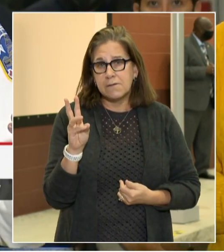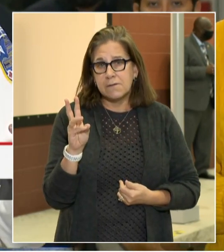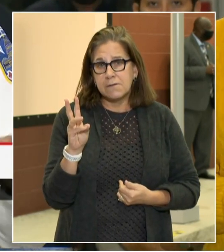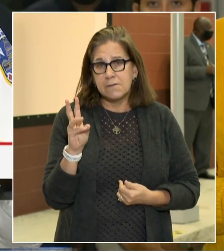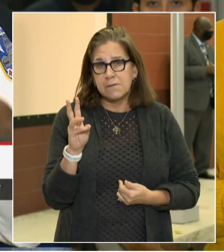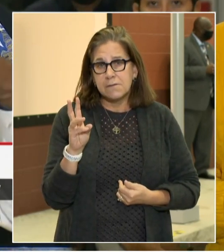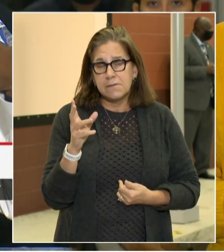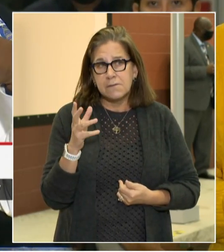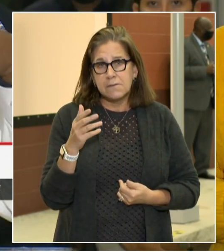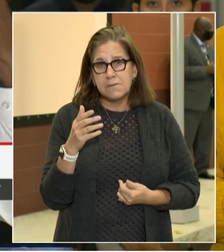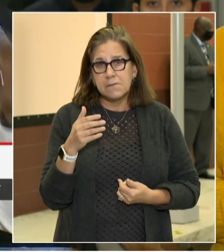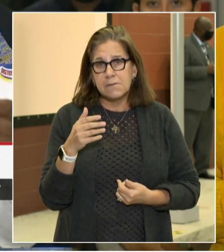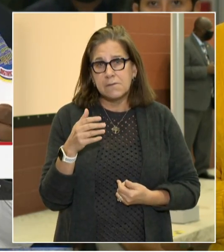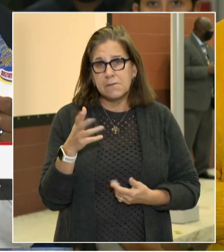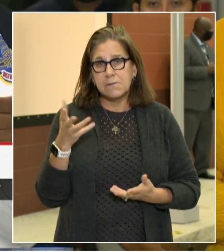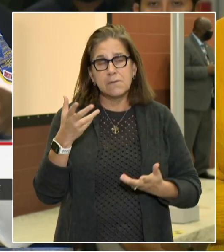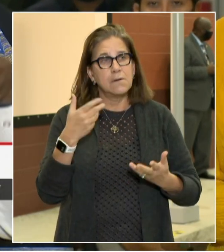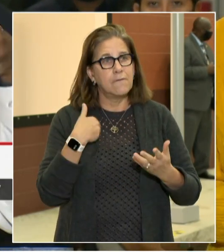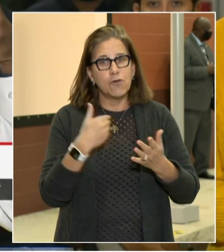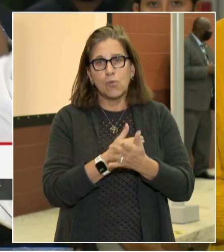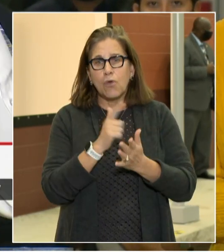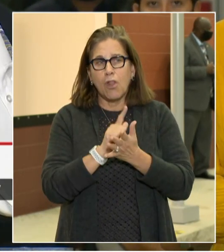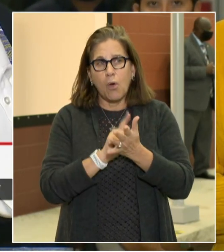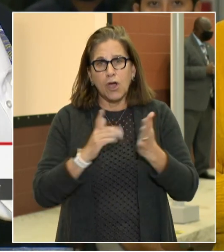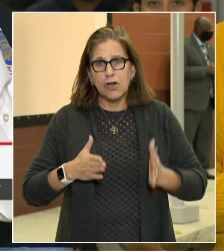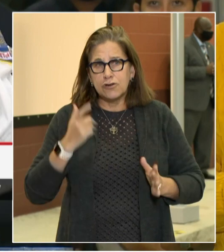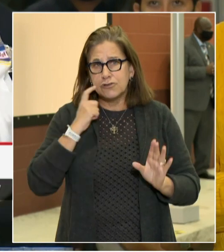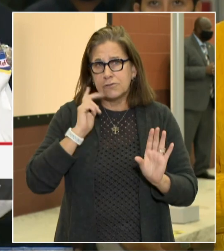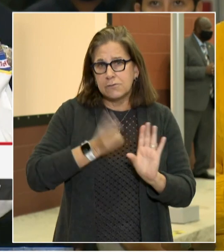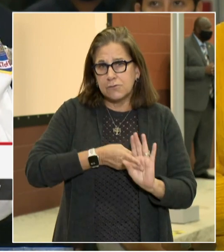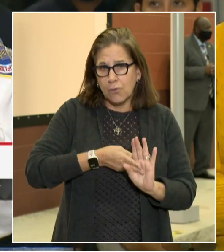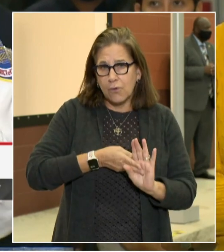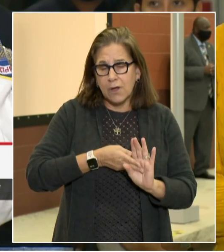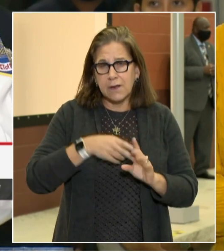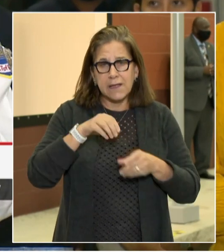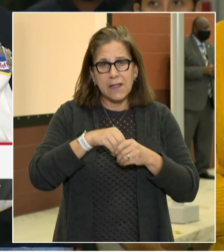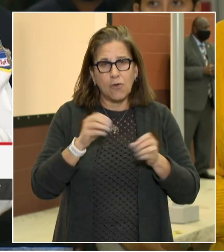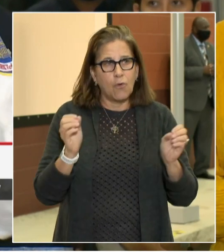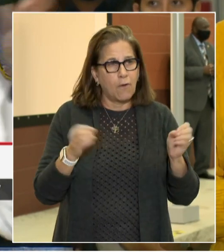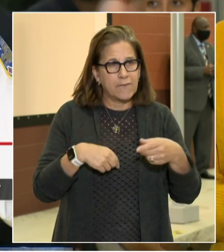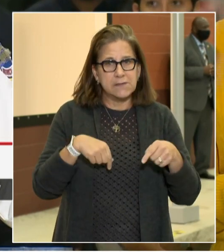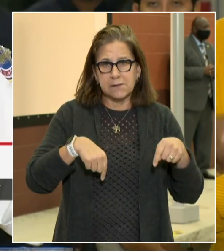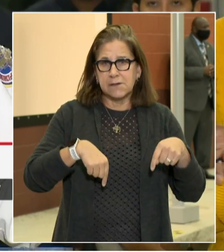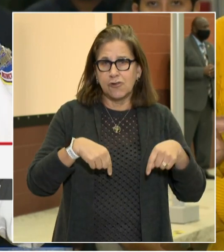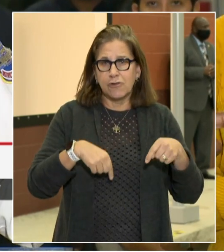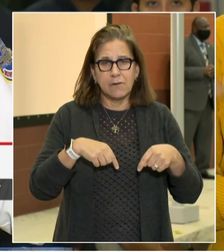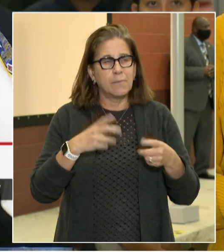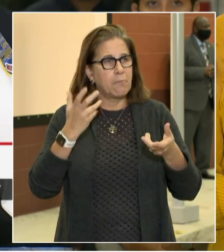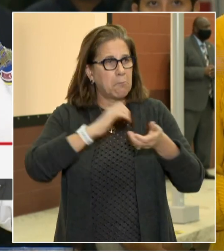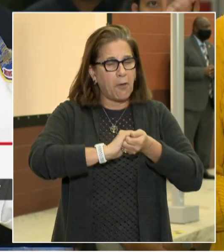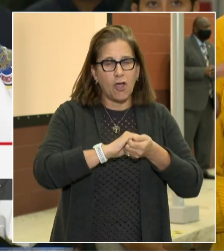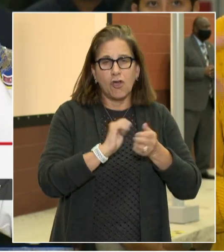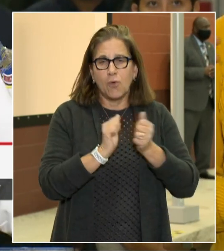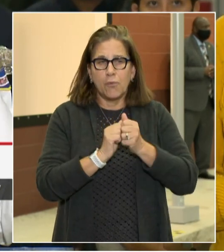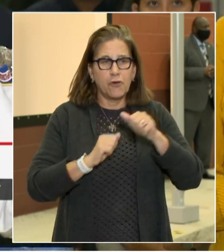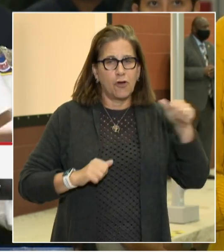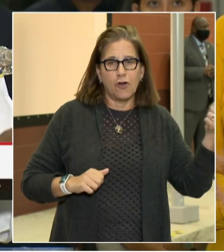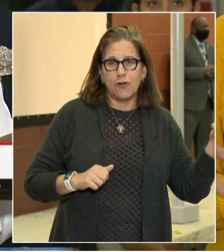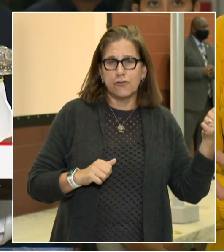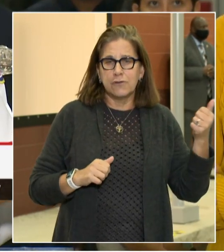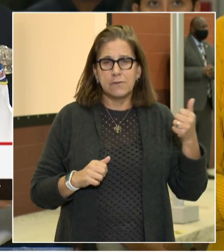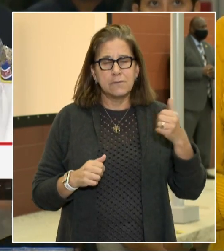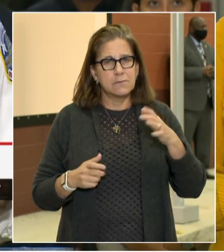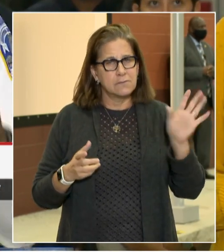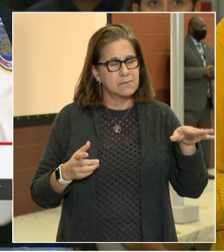senior partner who's maybe saying something or perhaps going down a road that he or she shouldn't. How willing is that